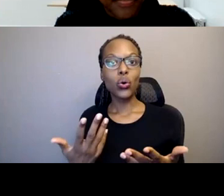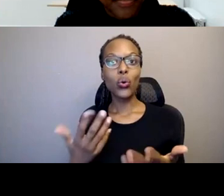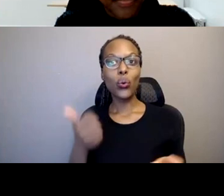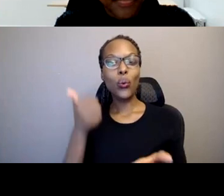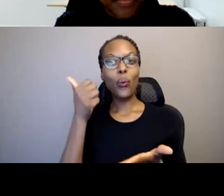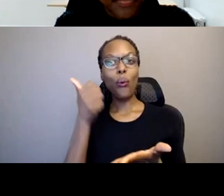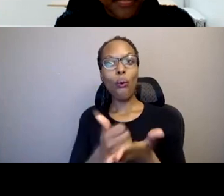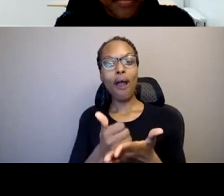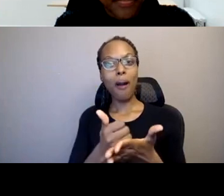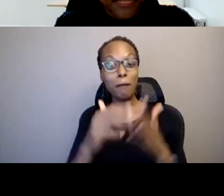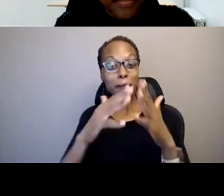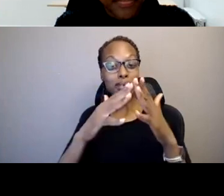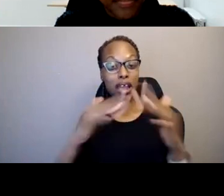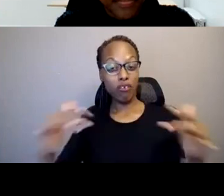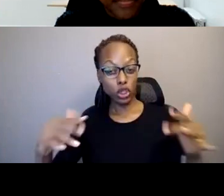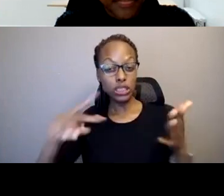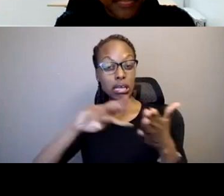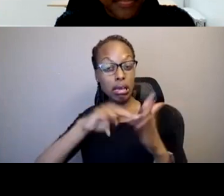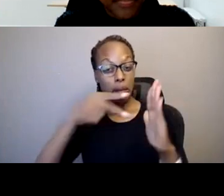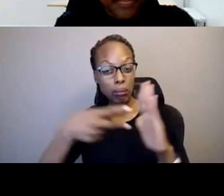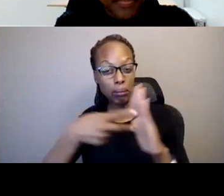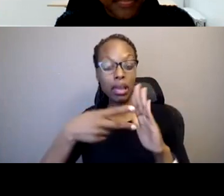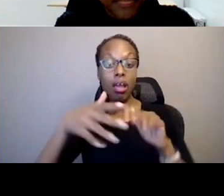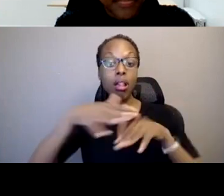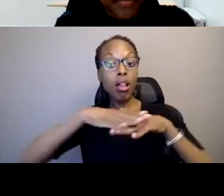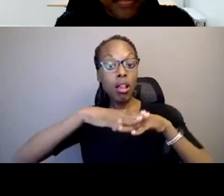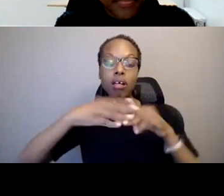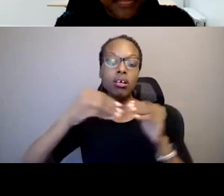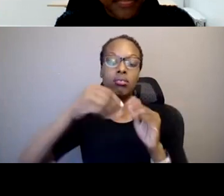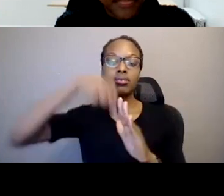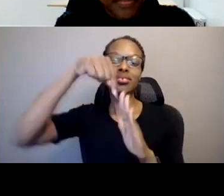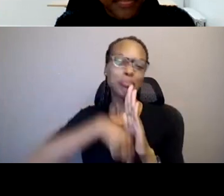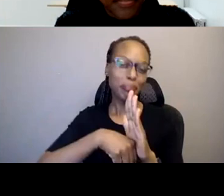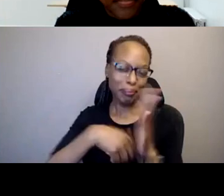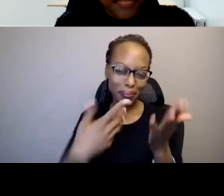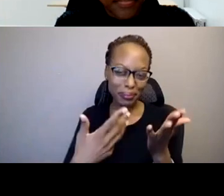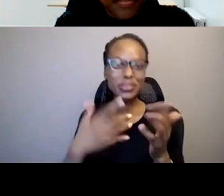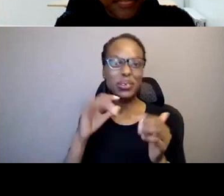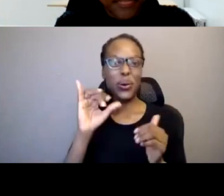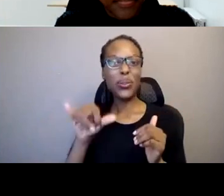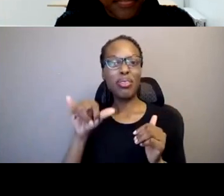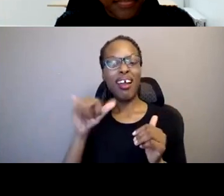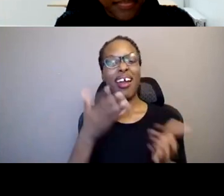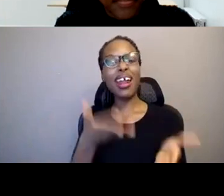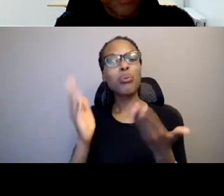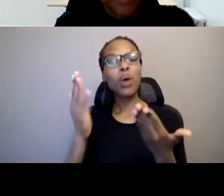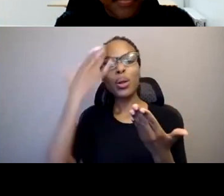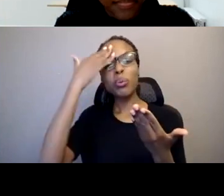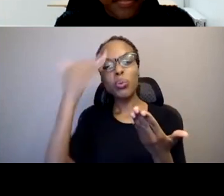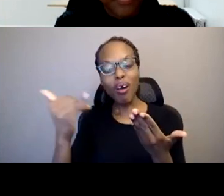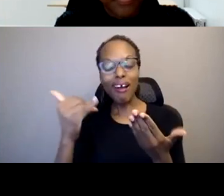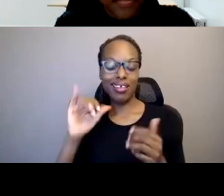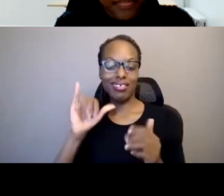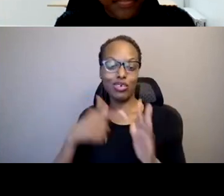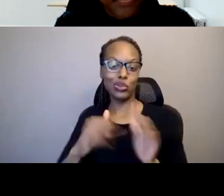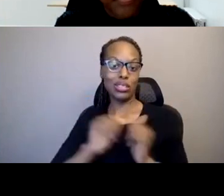and identity. And when I was just talking about how I think and I think as a historian, that's my training,